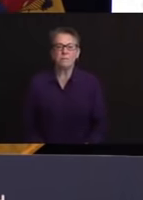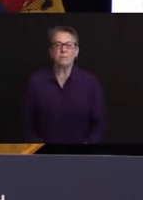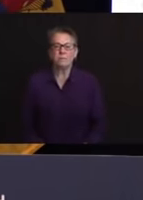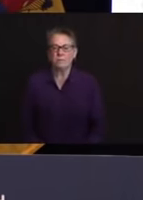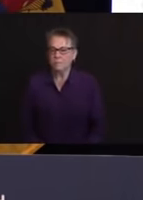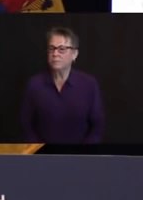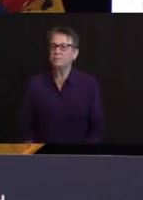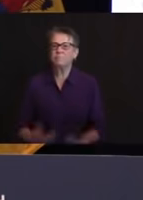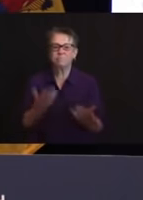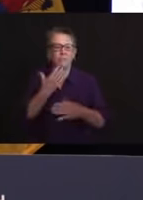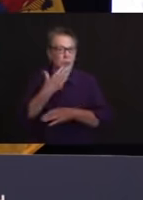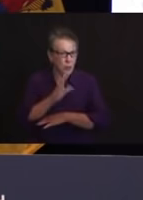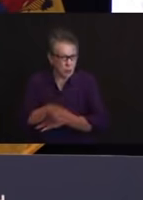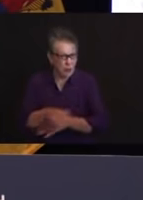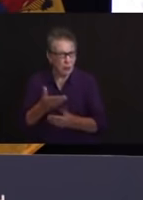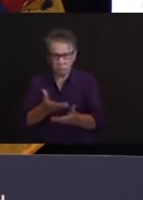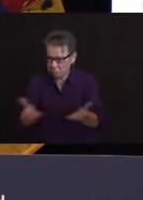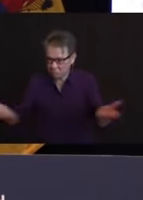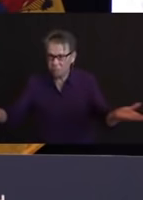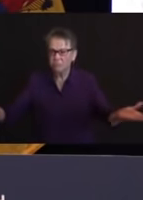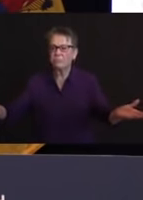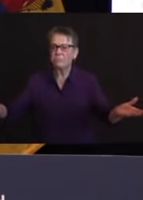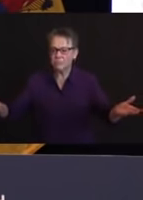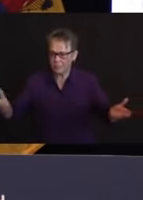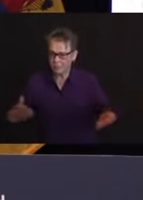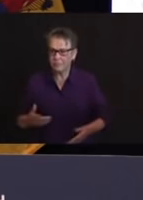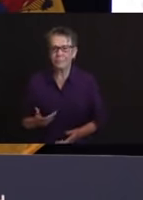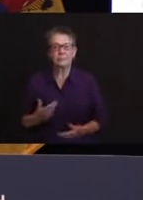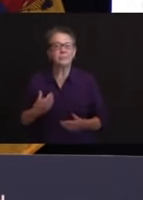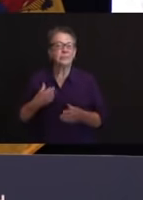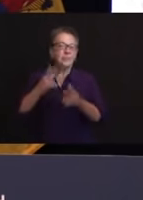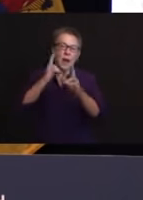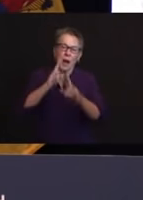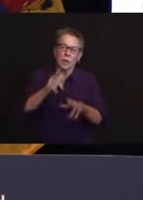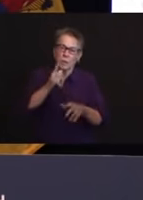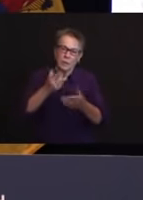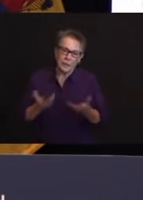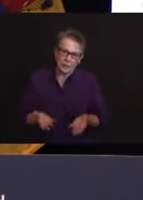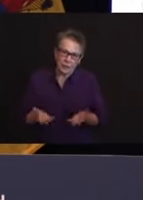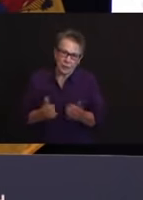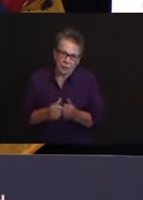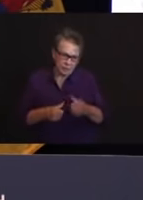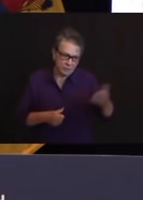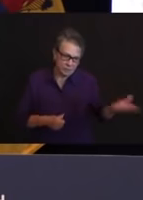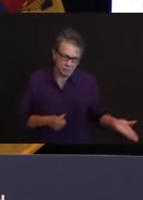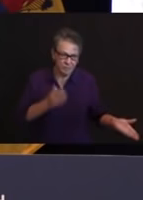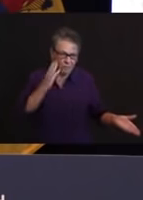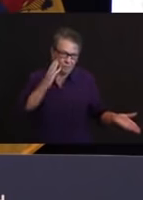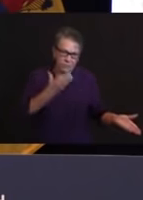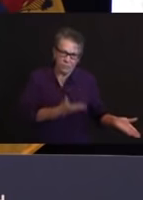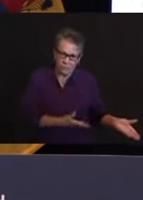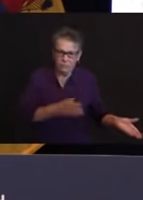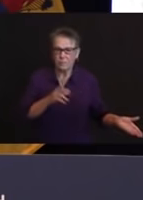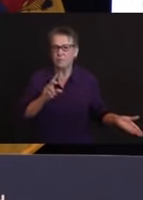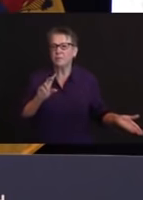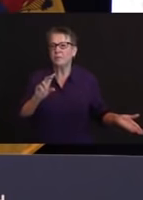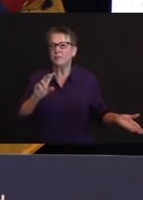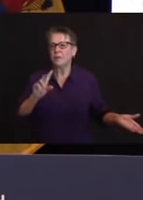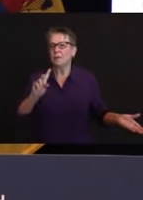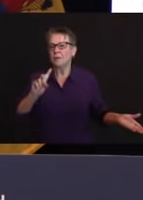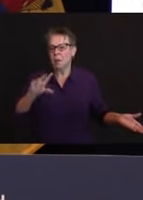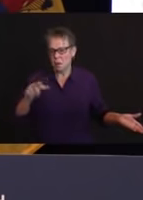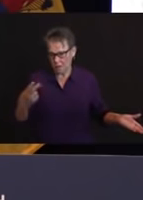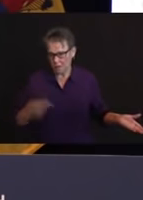Good afternoon, everyone. I'm honored to be joined by the woman to my right who needs no introduction, the Commissioner of the Department of Health, Judy Persicelli. To